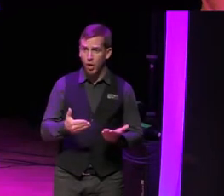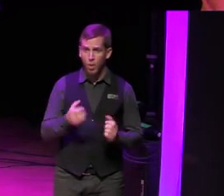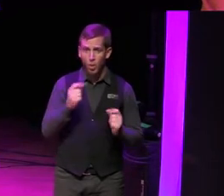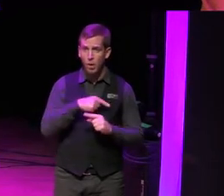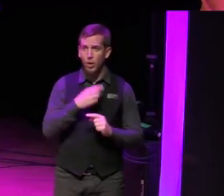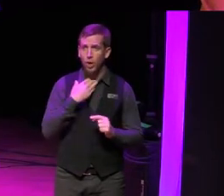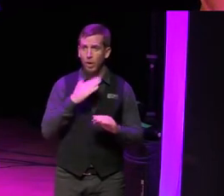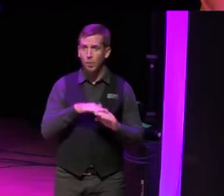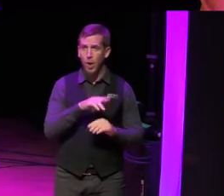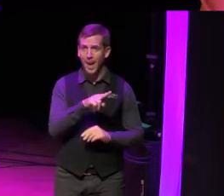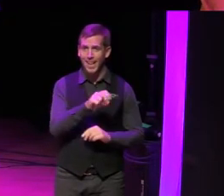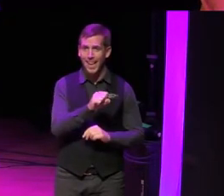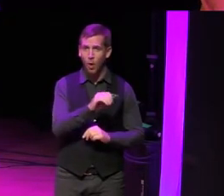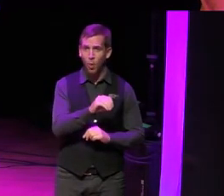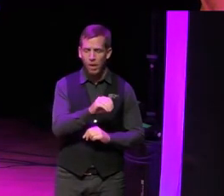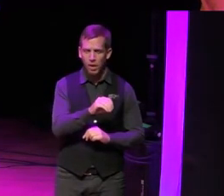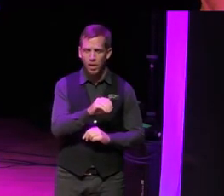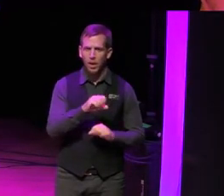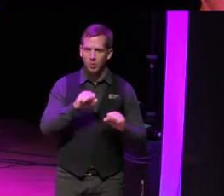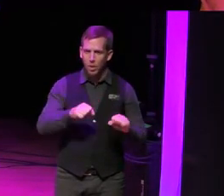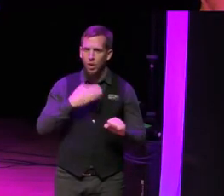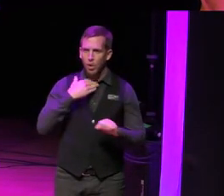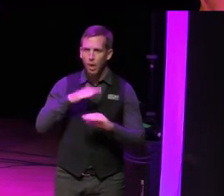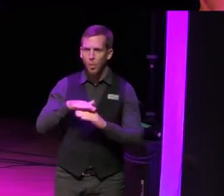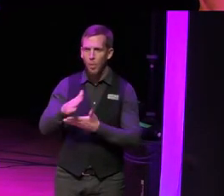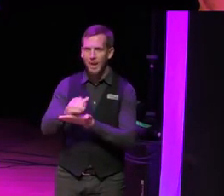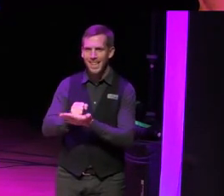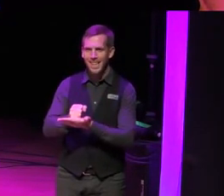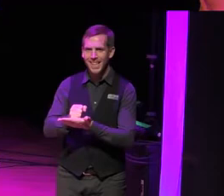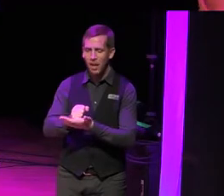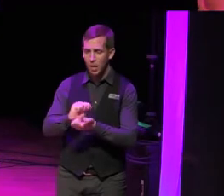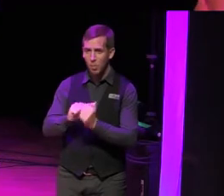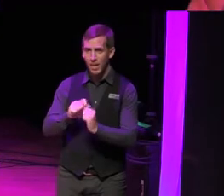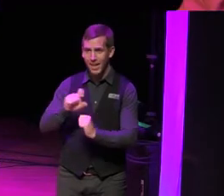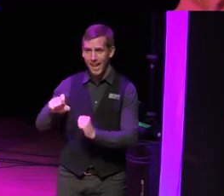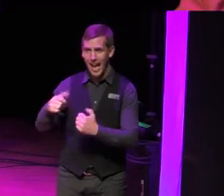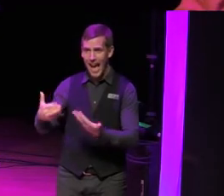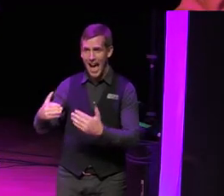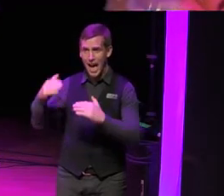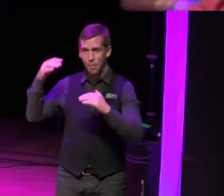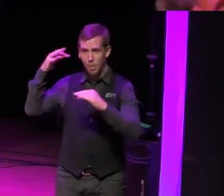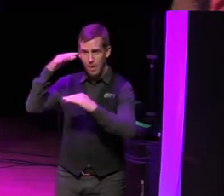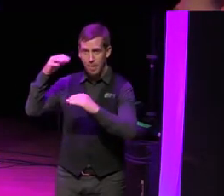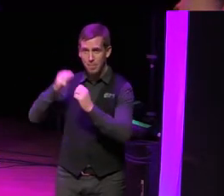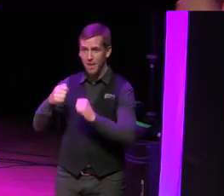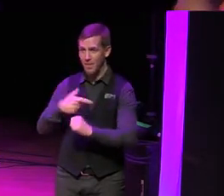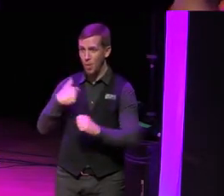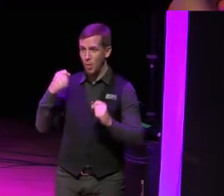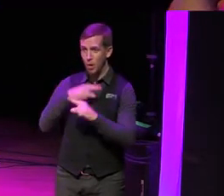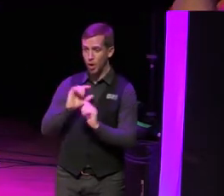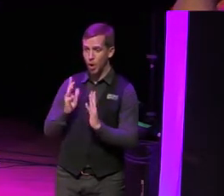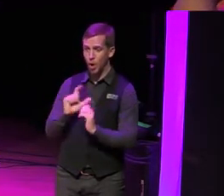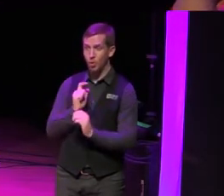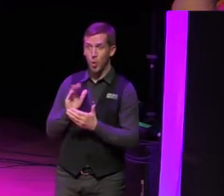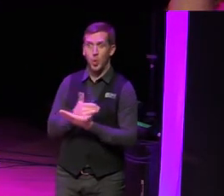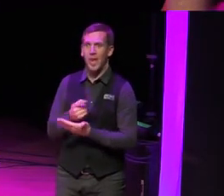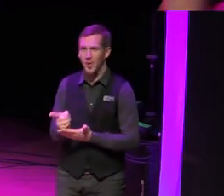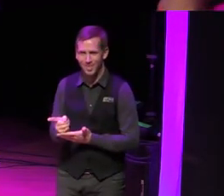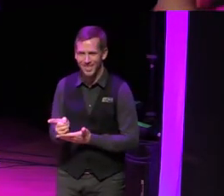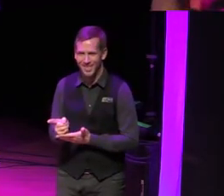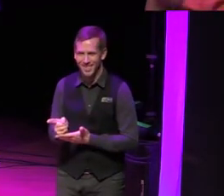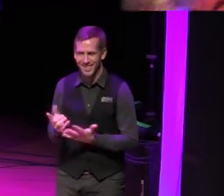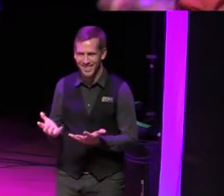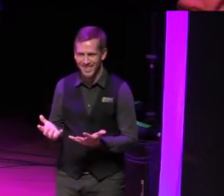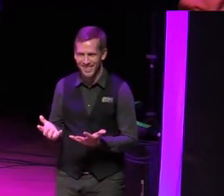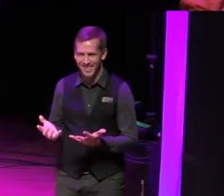cannot vote for them. When you have to, politicians are the problem, but we can't live without them. So we have to then, if we think that I